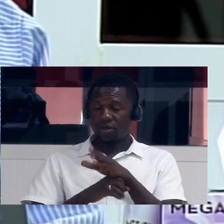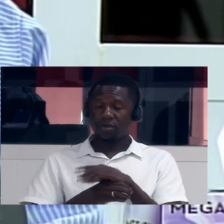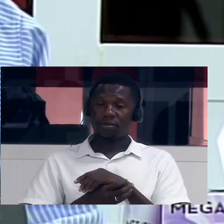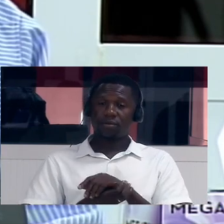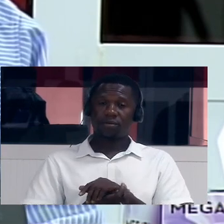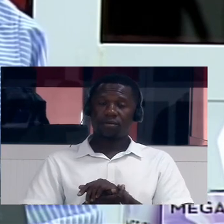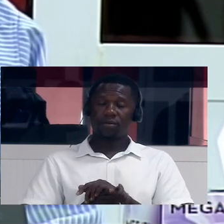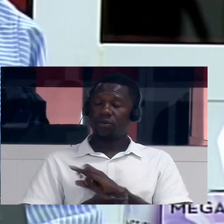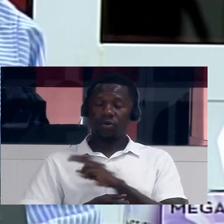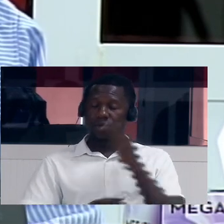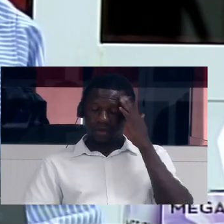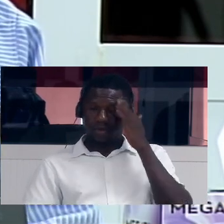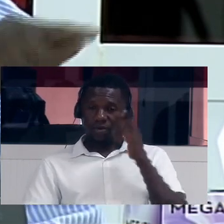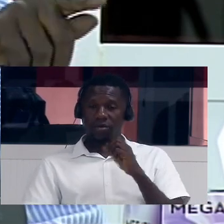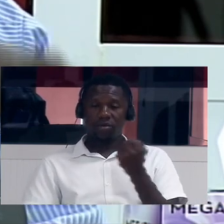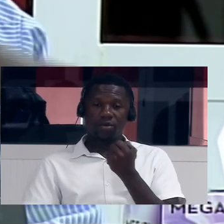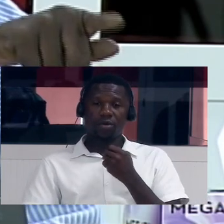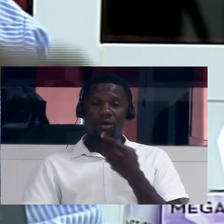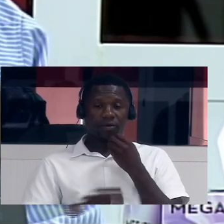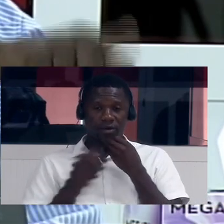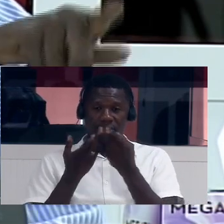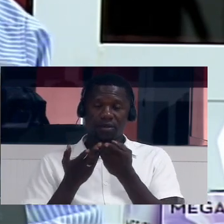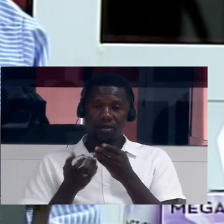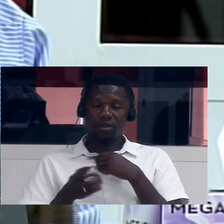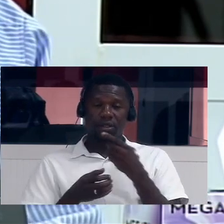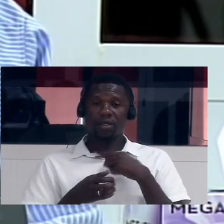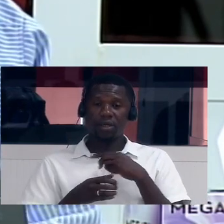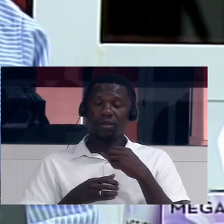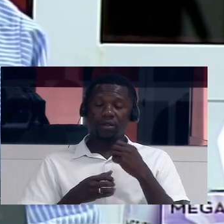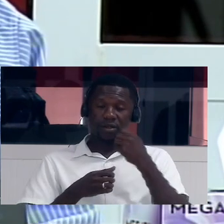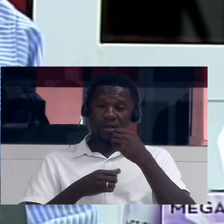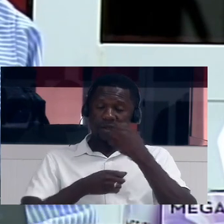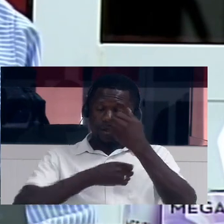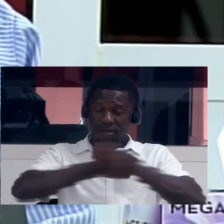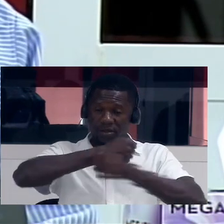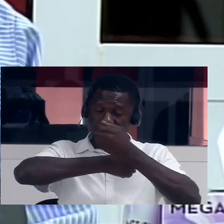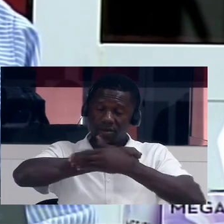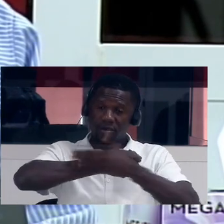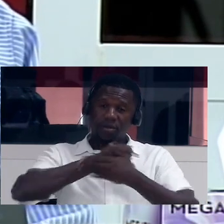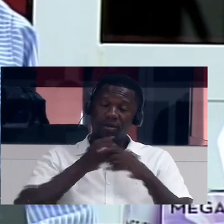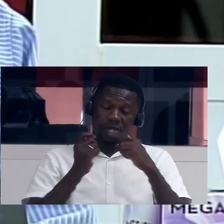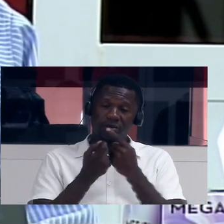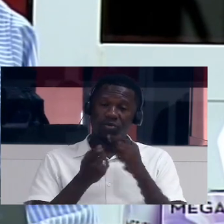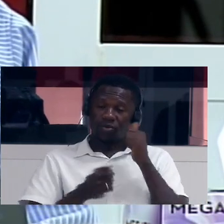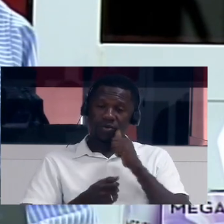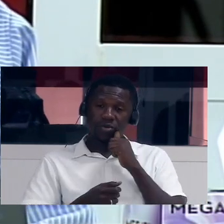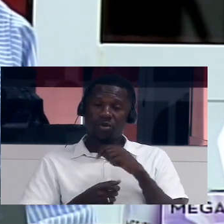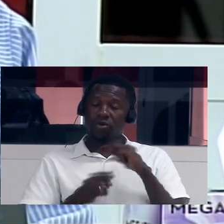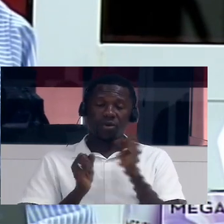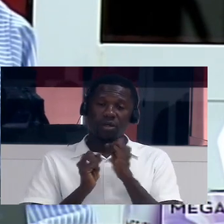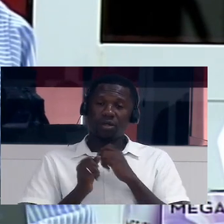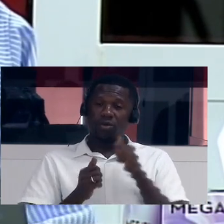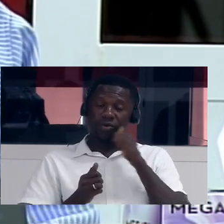I don't think so, because, as I say, these were the riot equipment that we were supposed to use. Nothing like using firearms